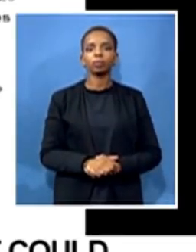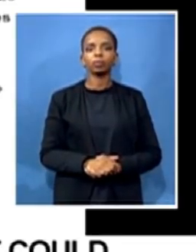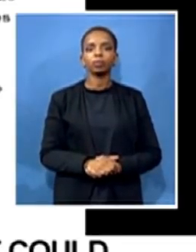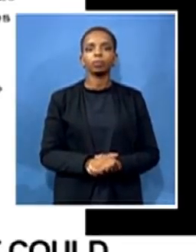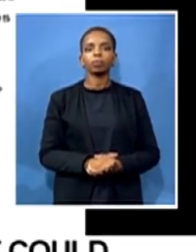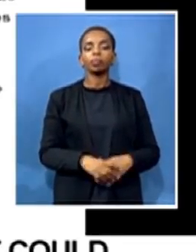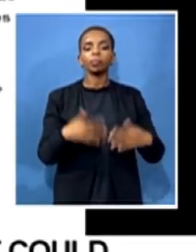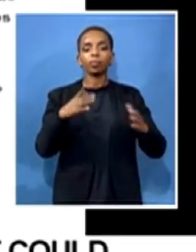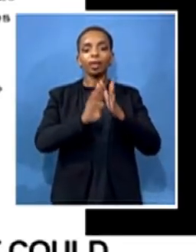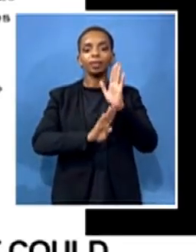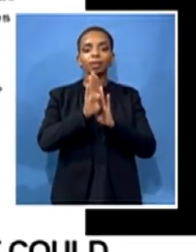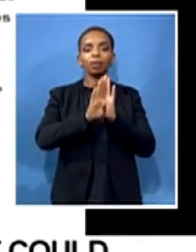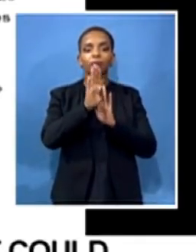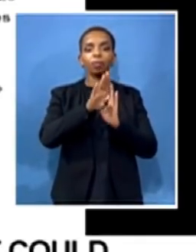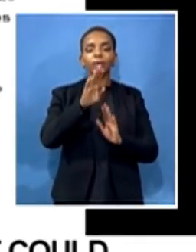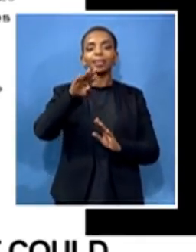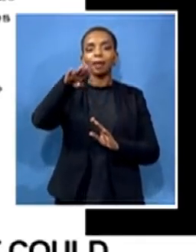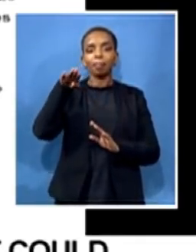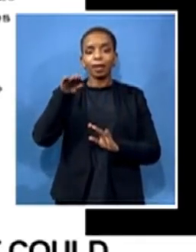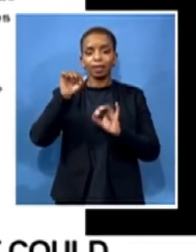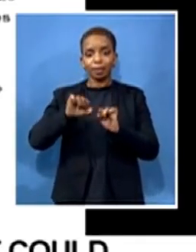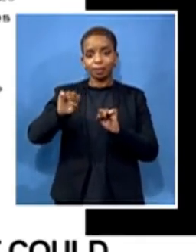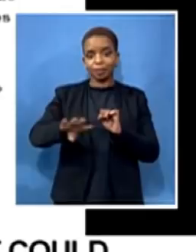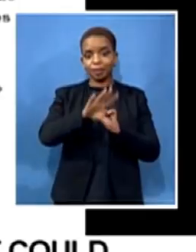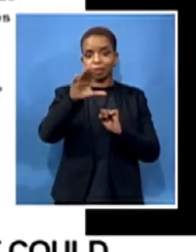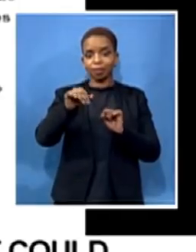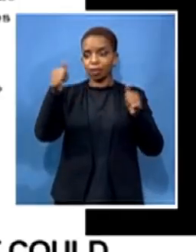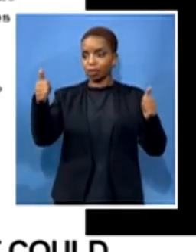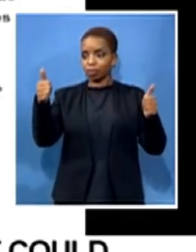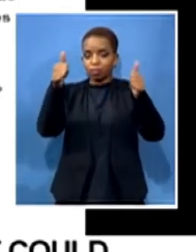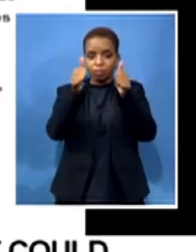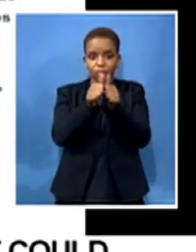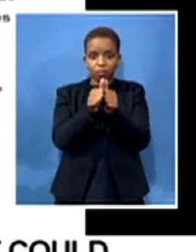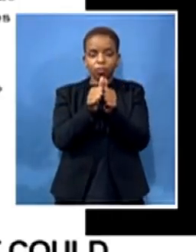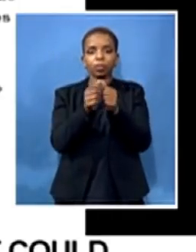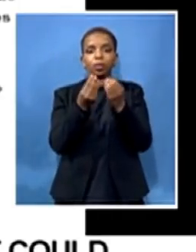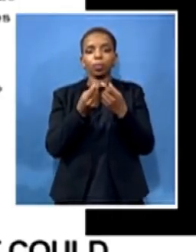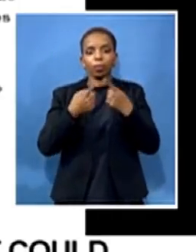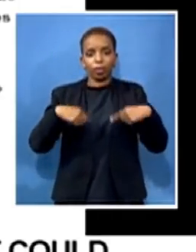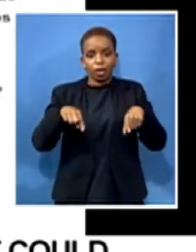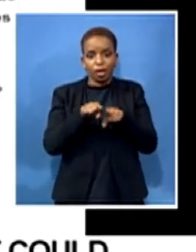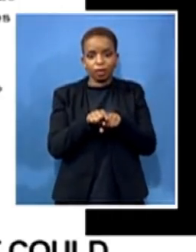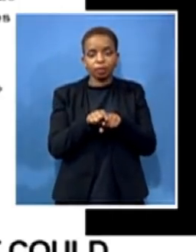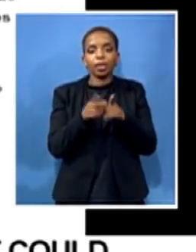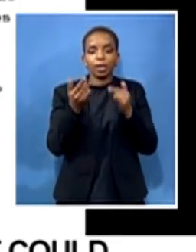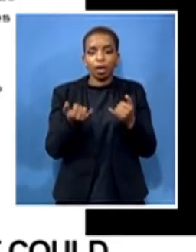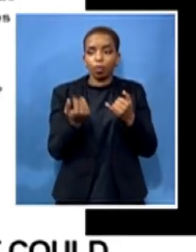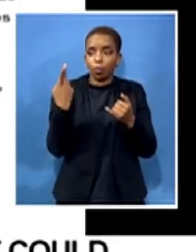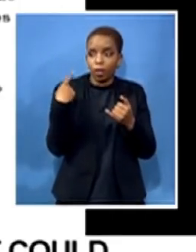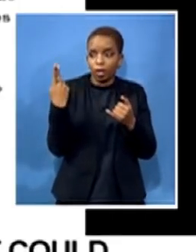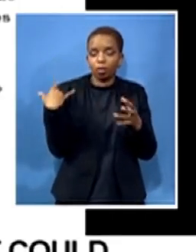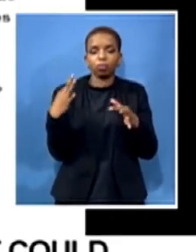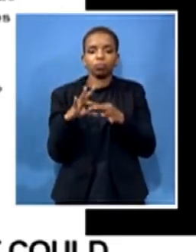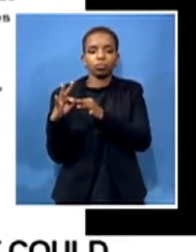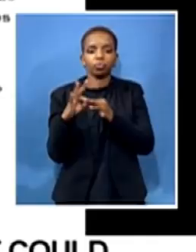has partnered with us as well, and we are working with them. They've strengthened our national